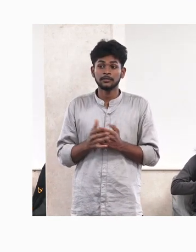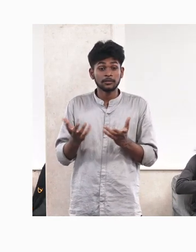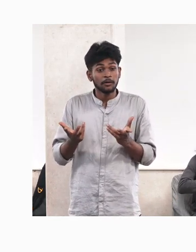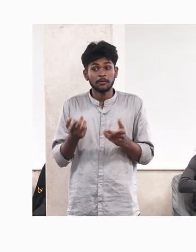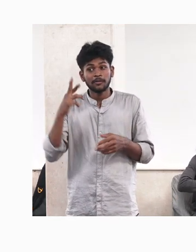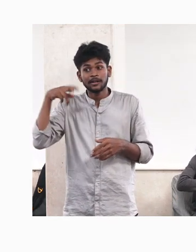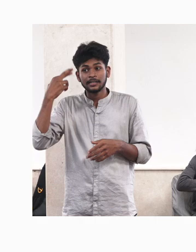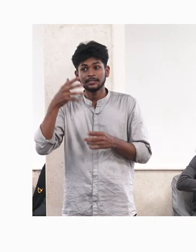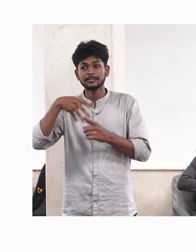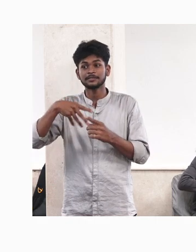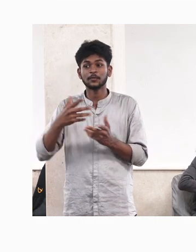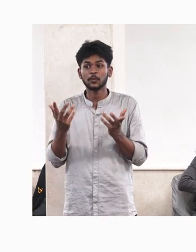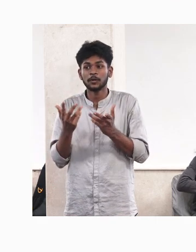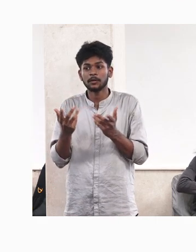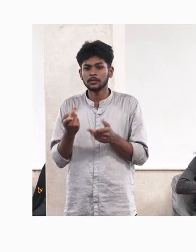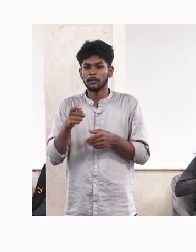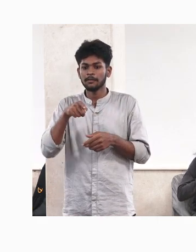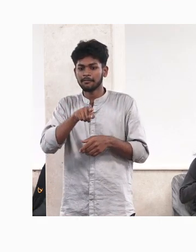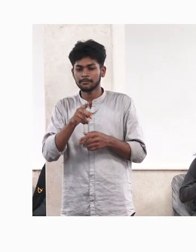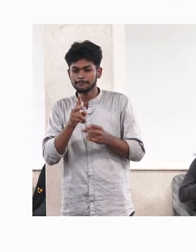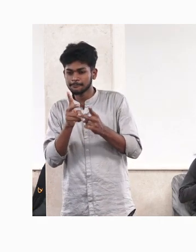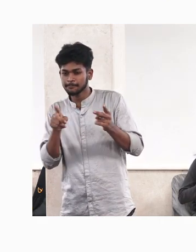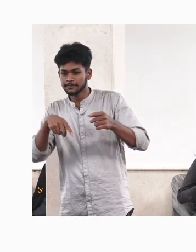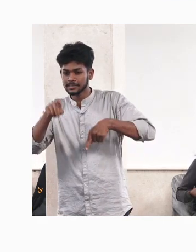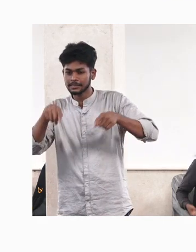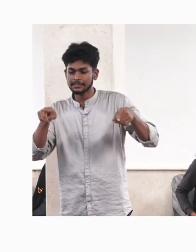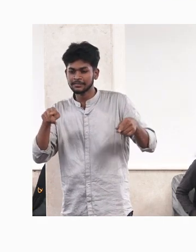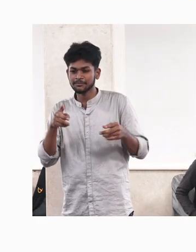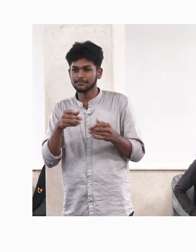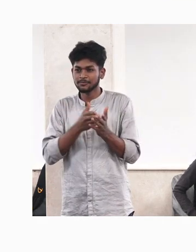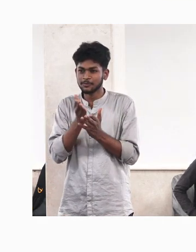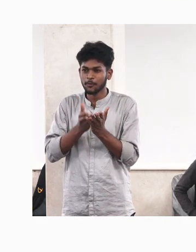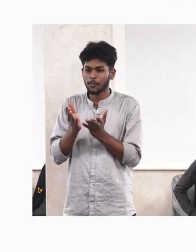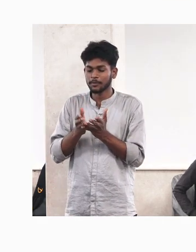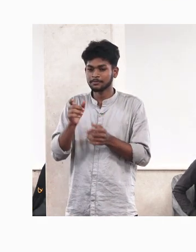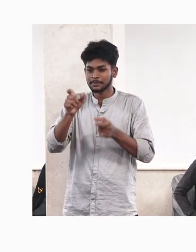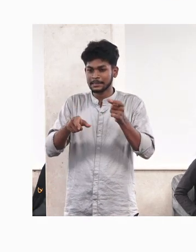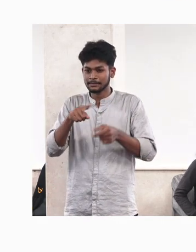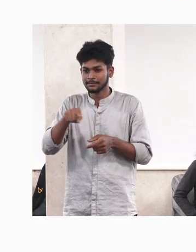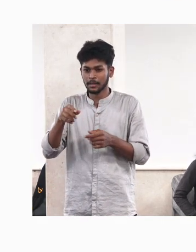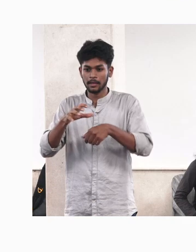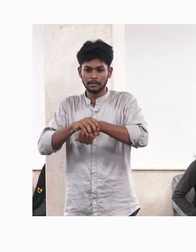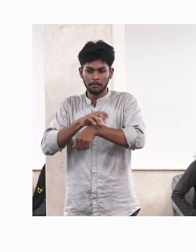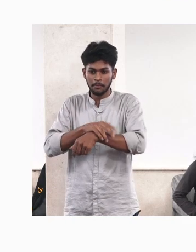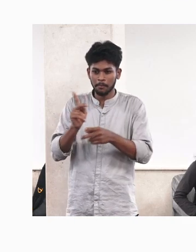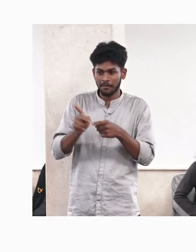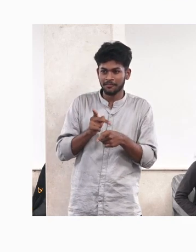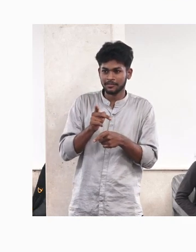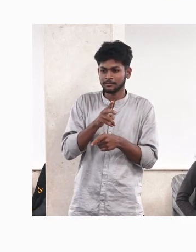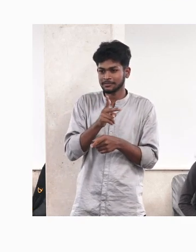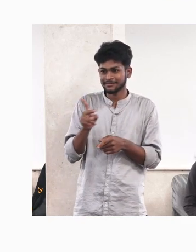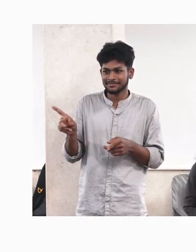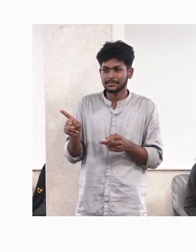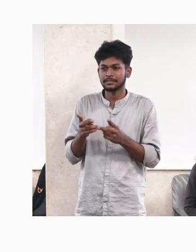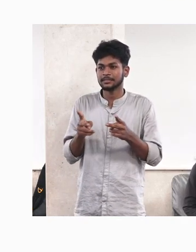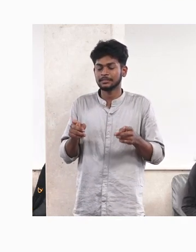they find this different way to be together in between client, therapist, professional,